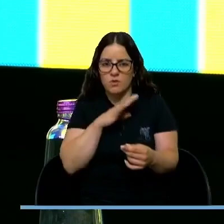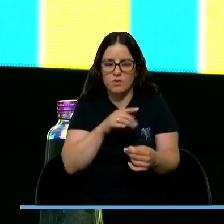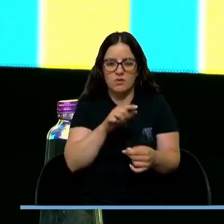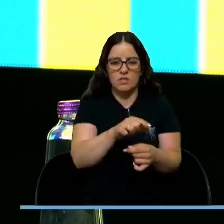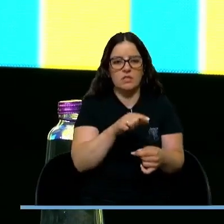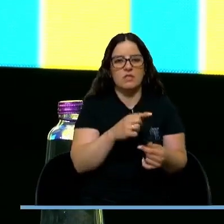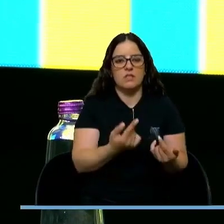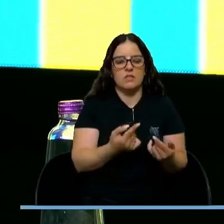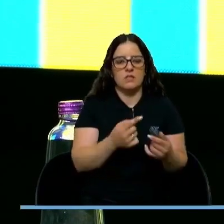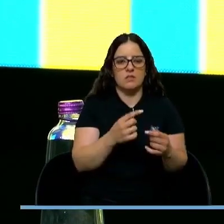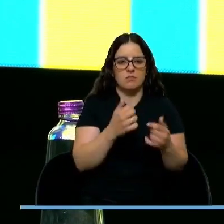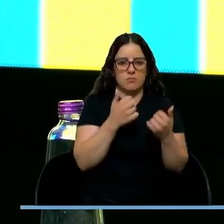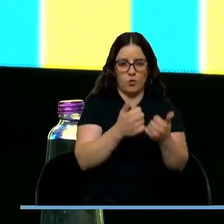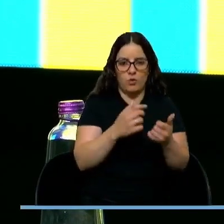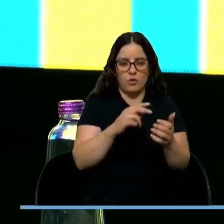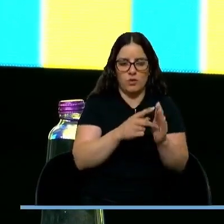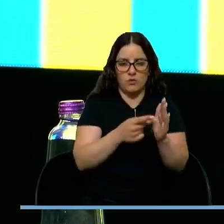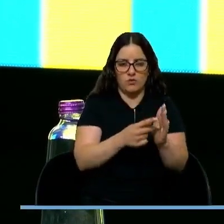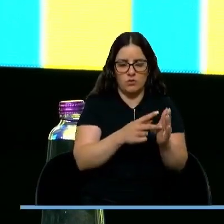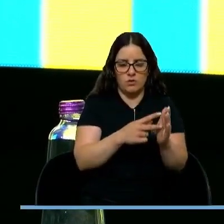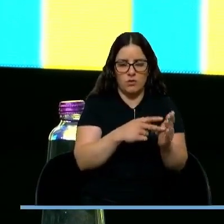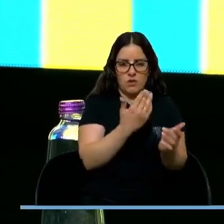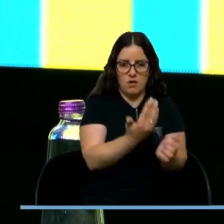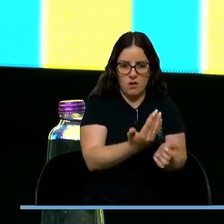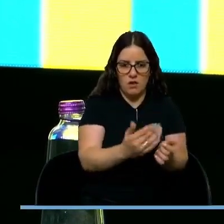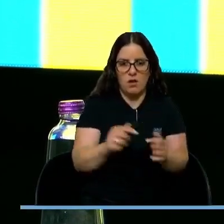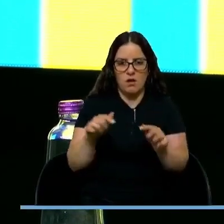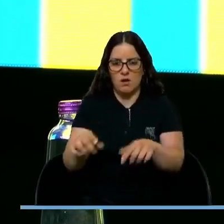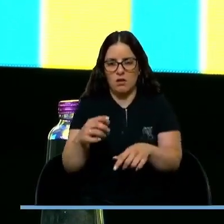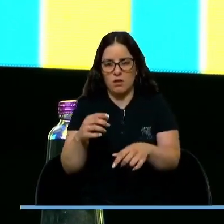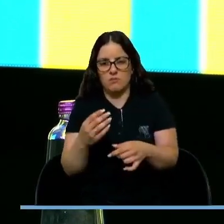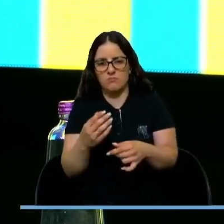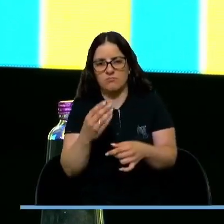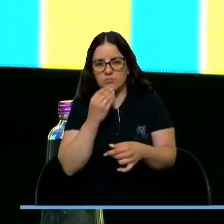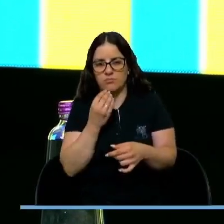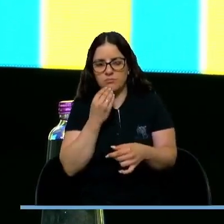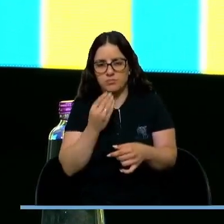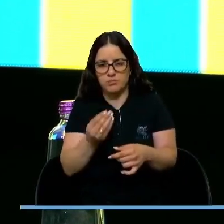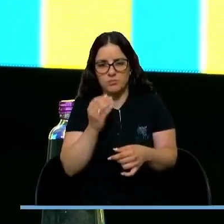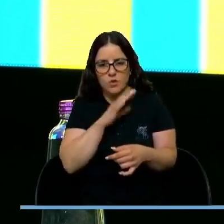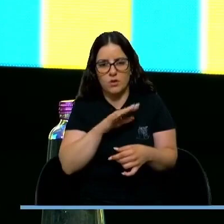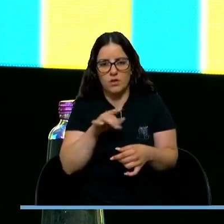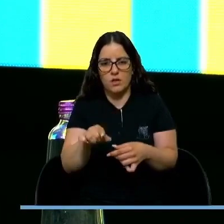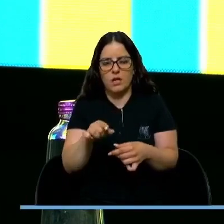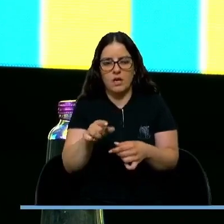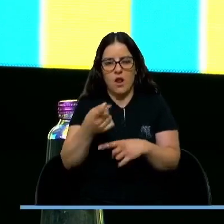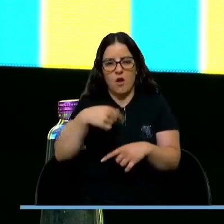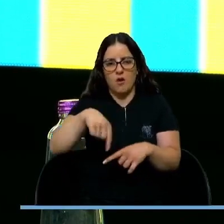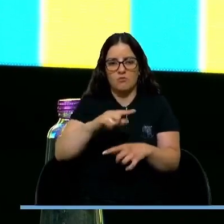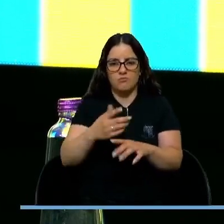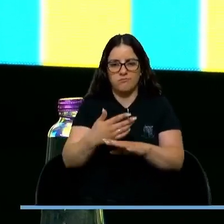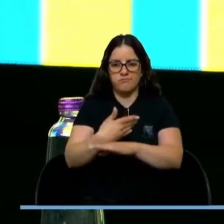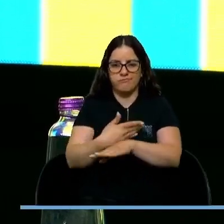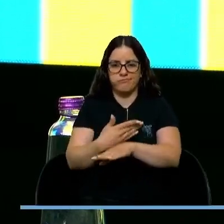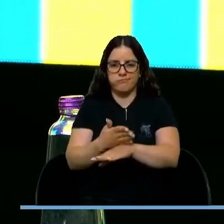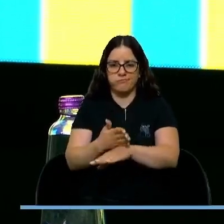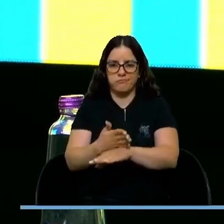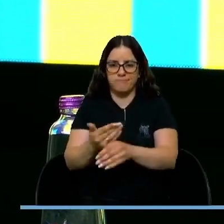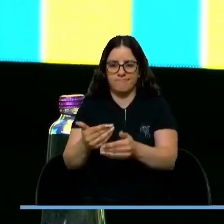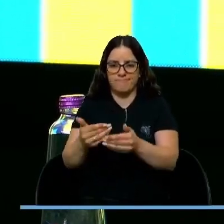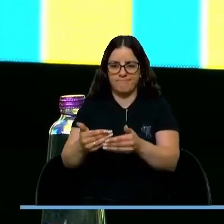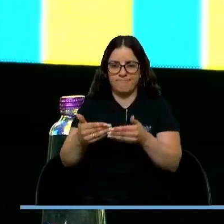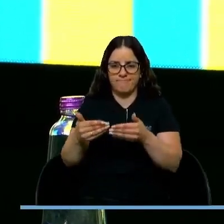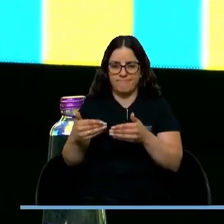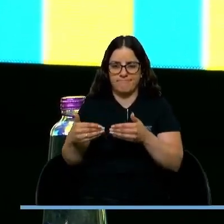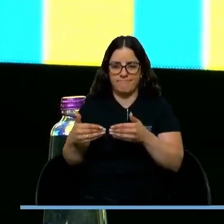know. The bad news is we are lagging behind. You know, in Portugal and in Europe, we are